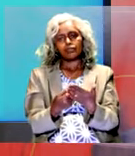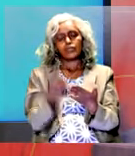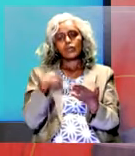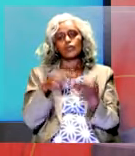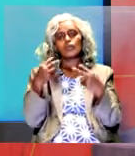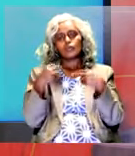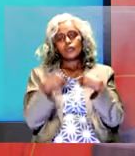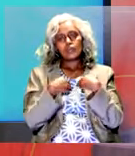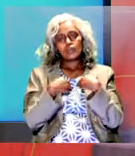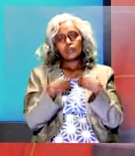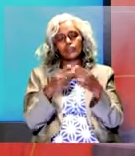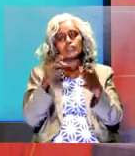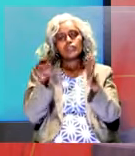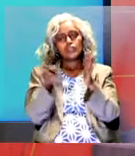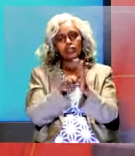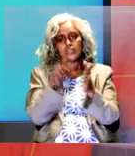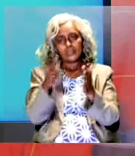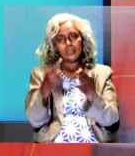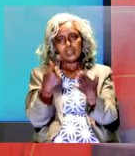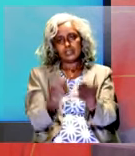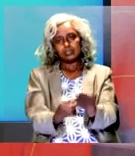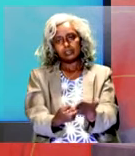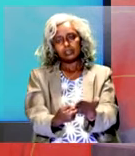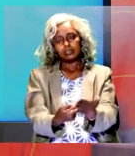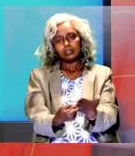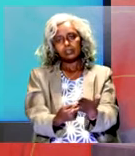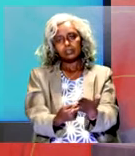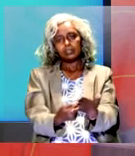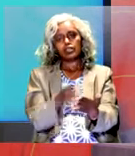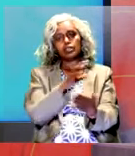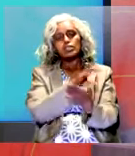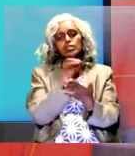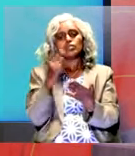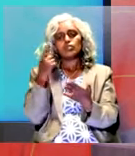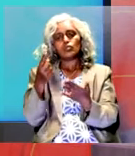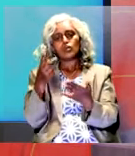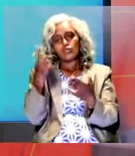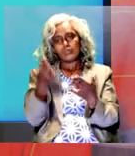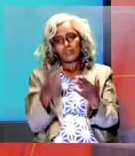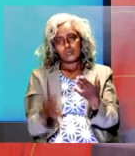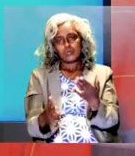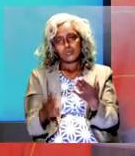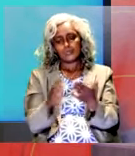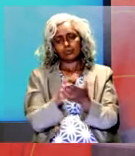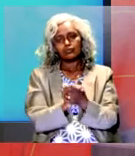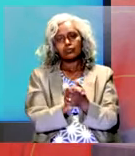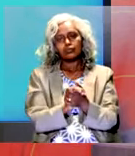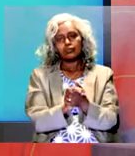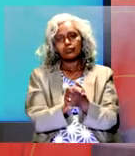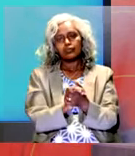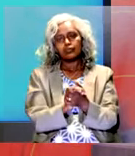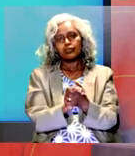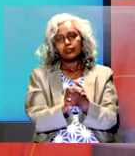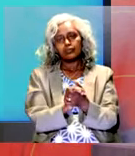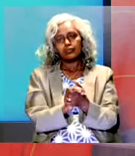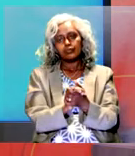we have negative 1 here, and 1 over 2.